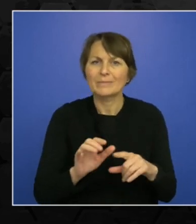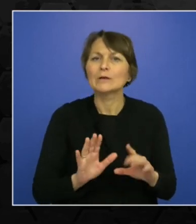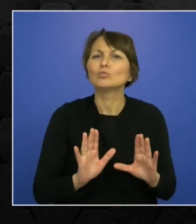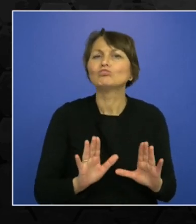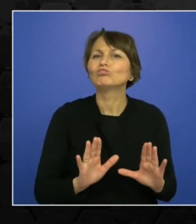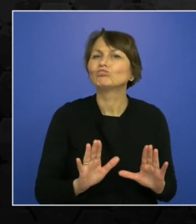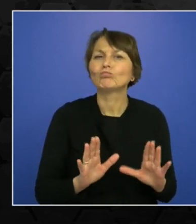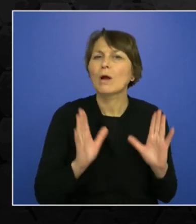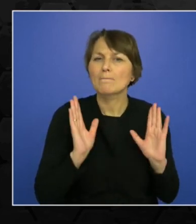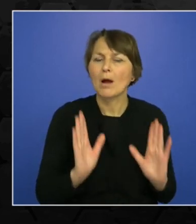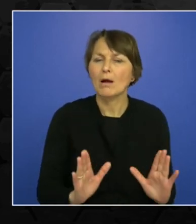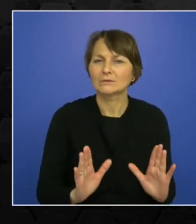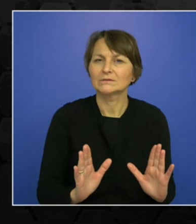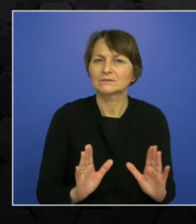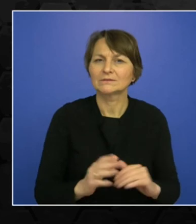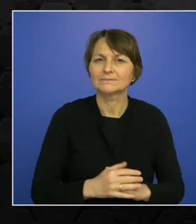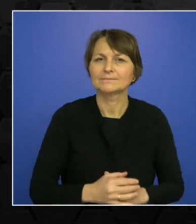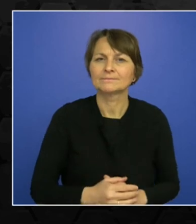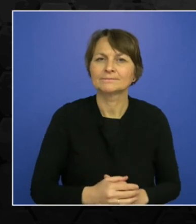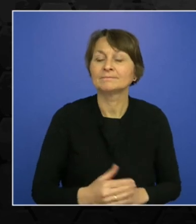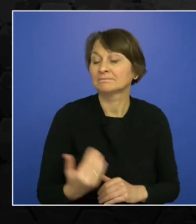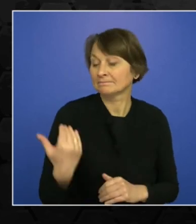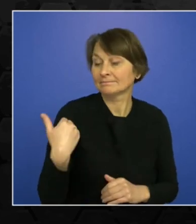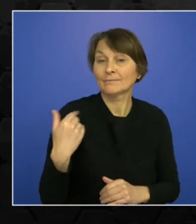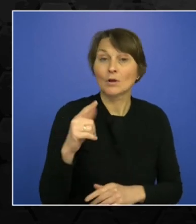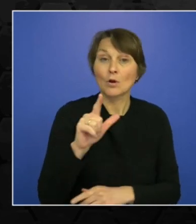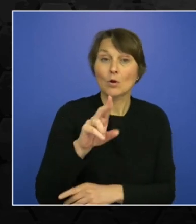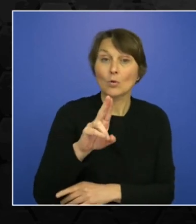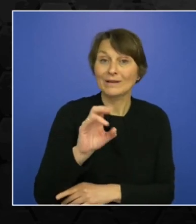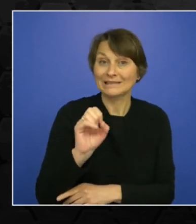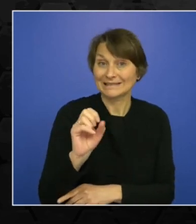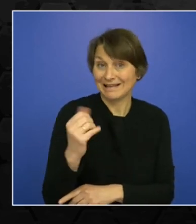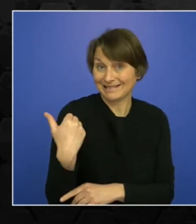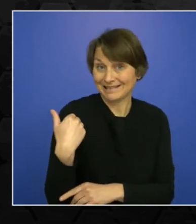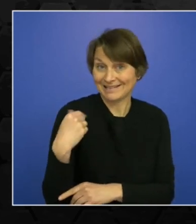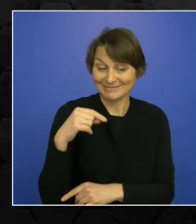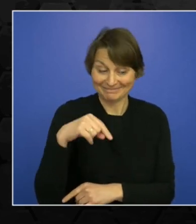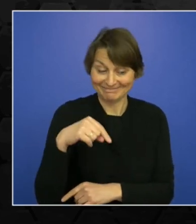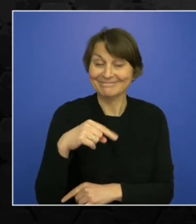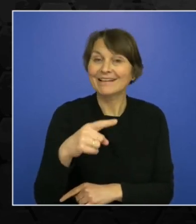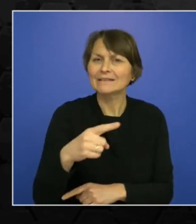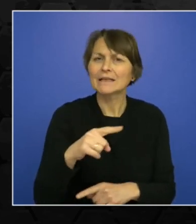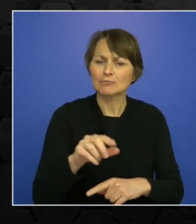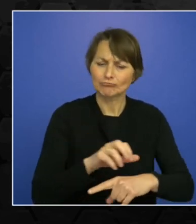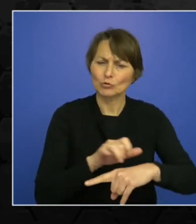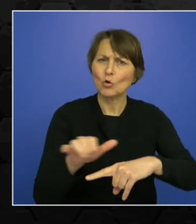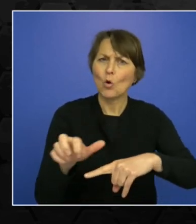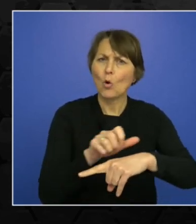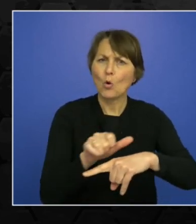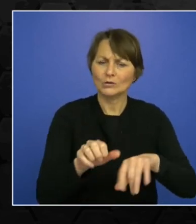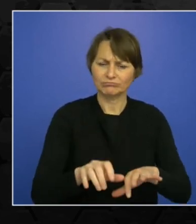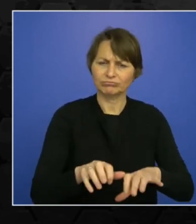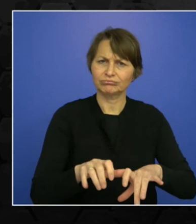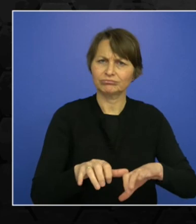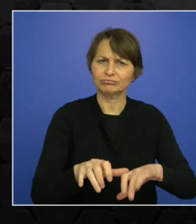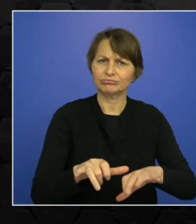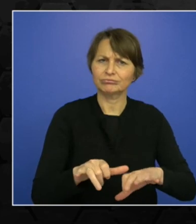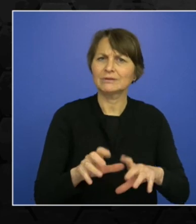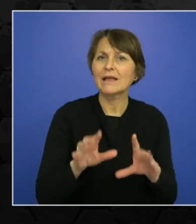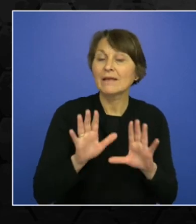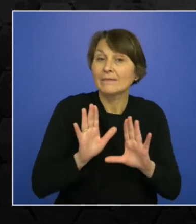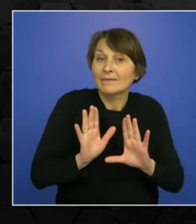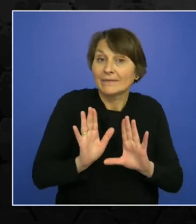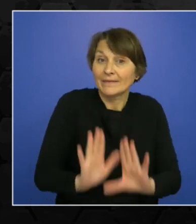The code that Luisa was writing today is actually easy code. It still is low